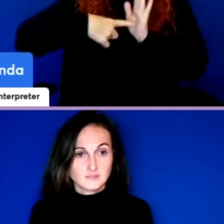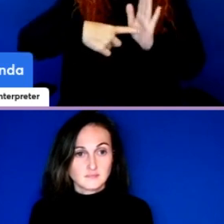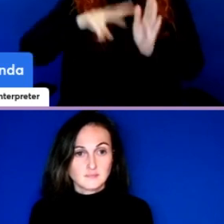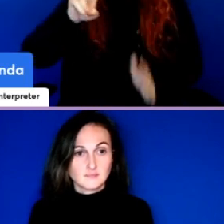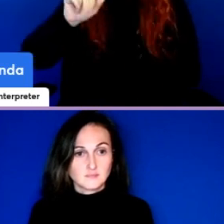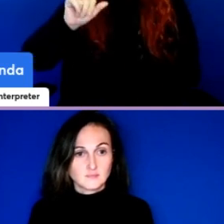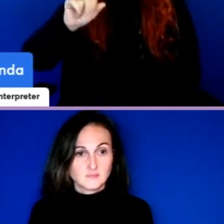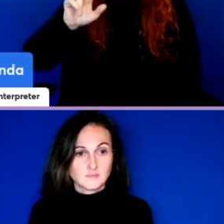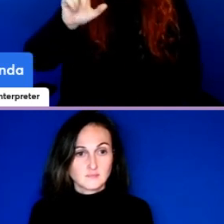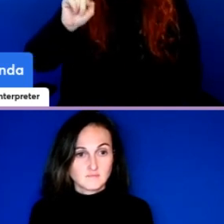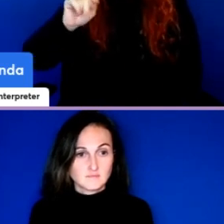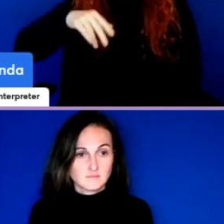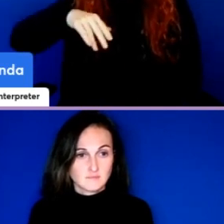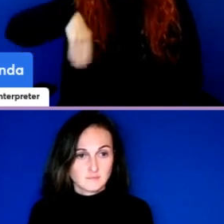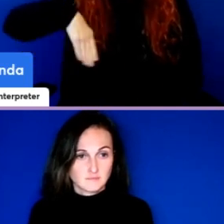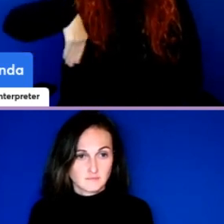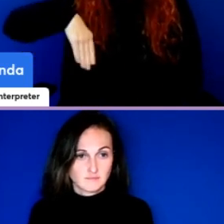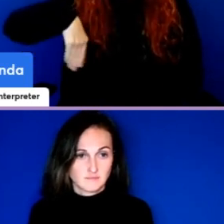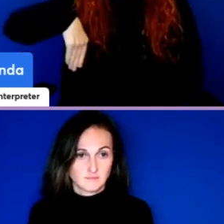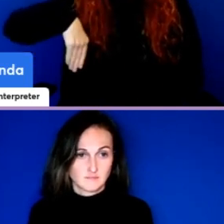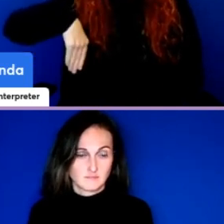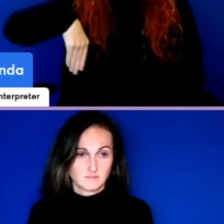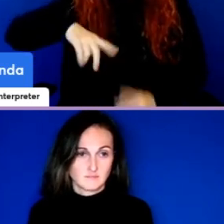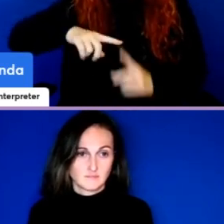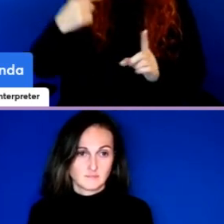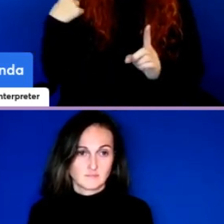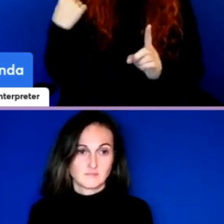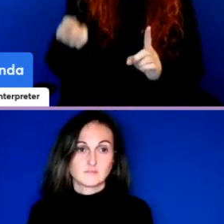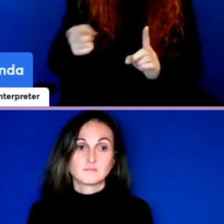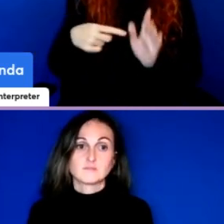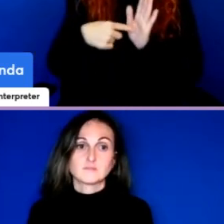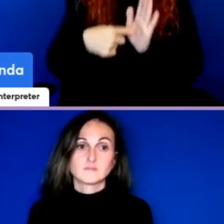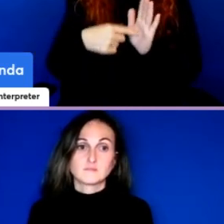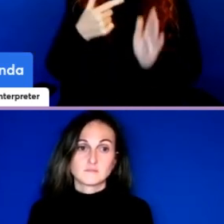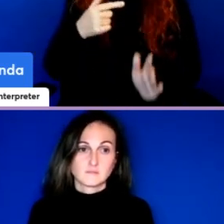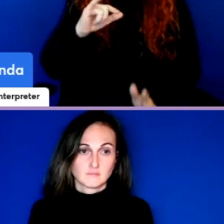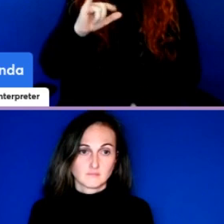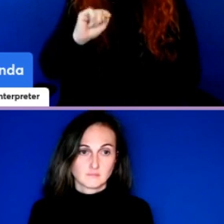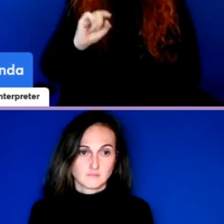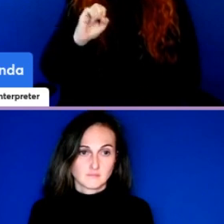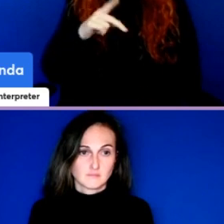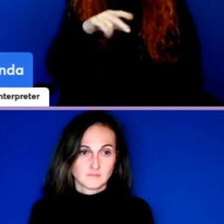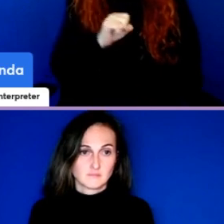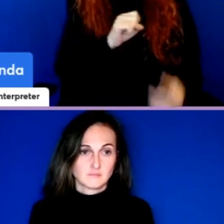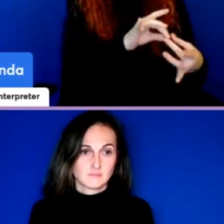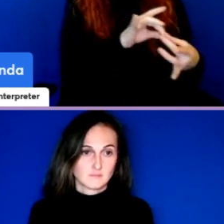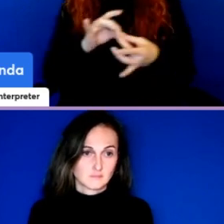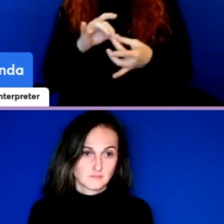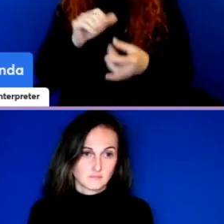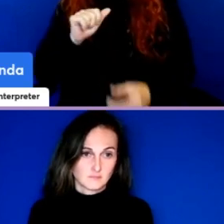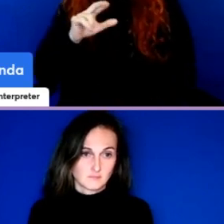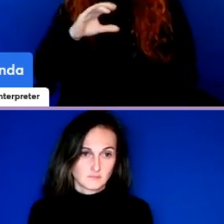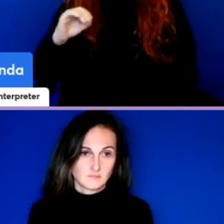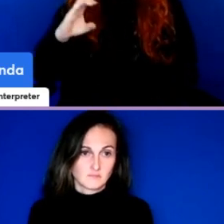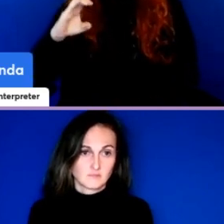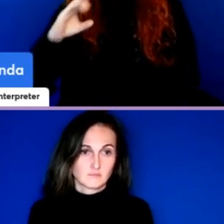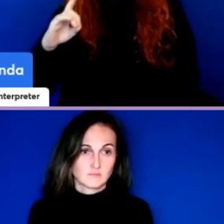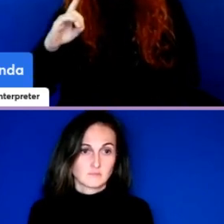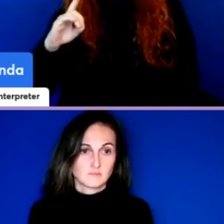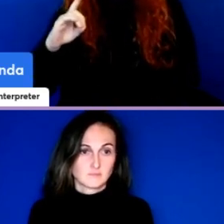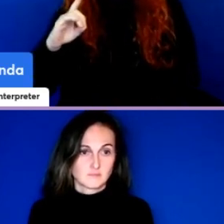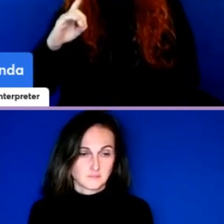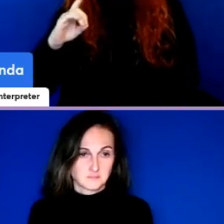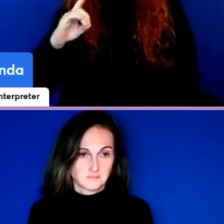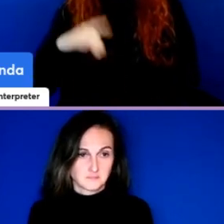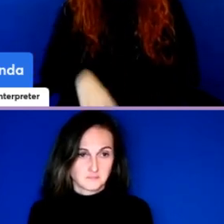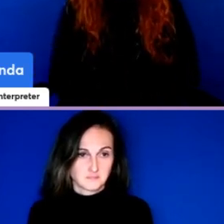done is we've introduced GitOps through ArgoCD. So with